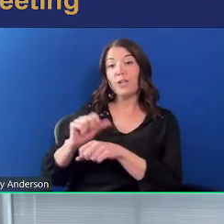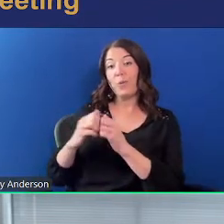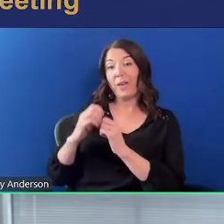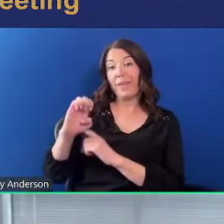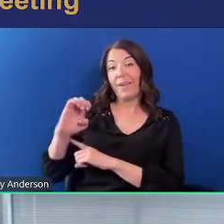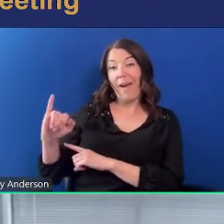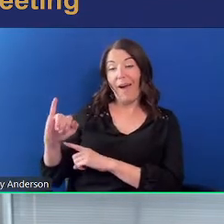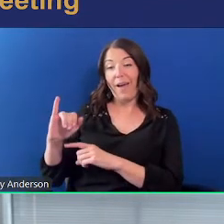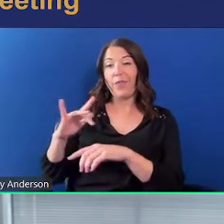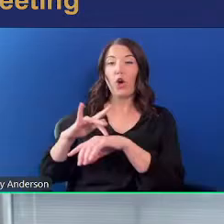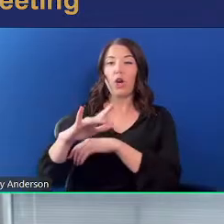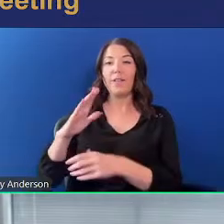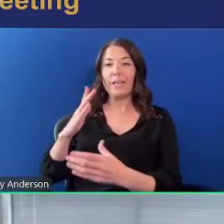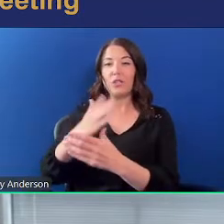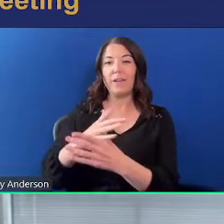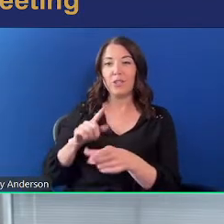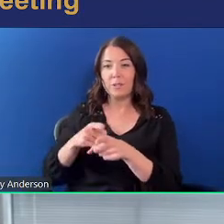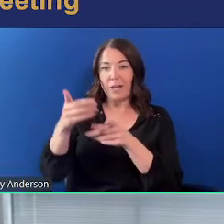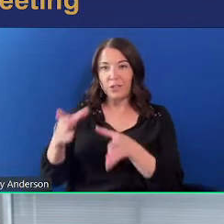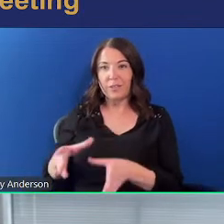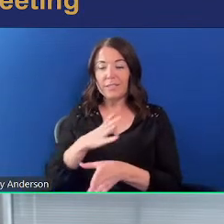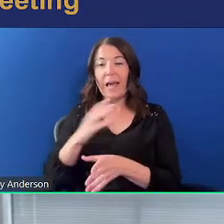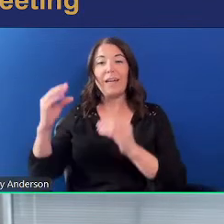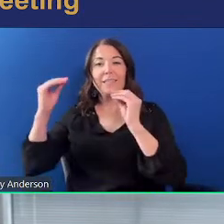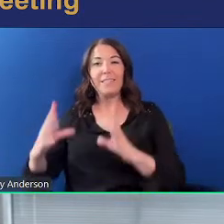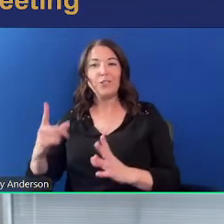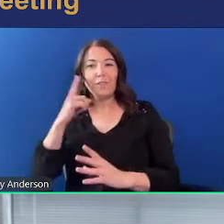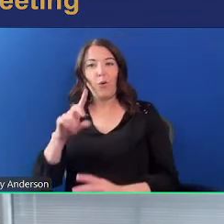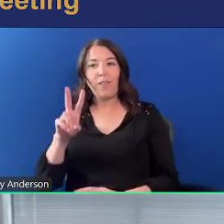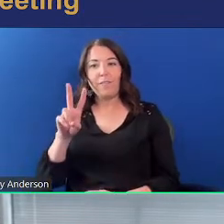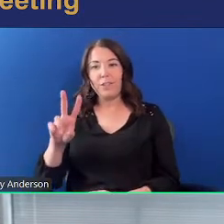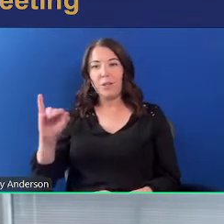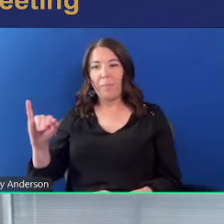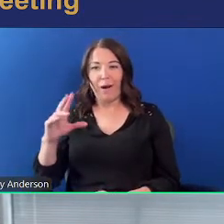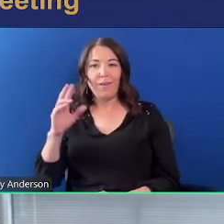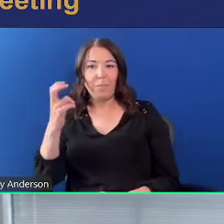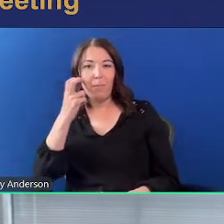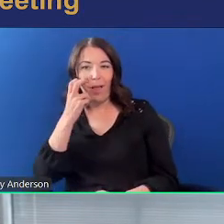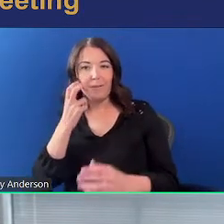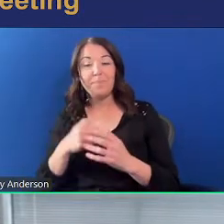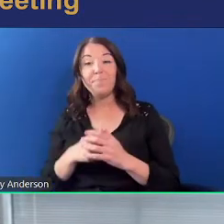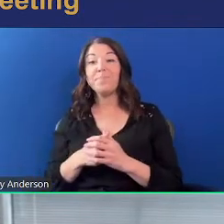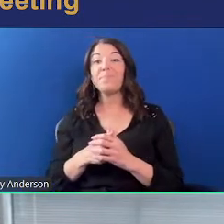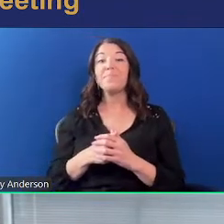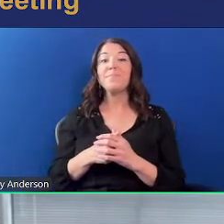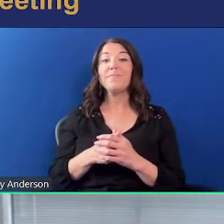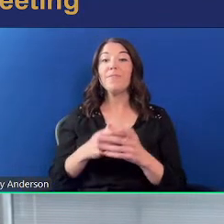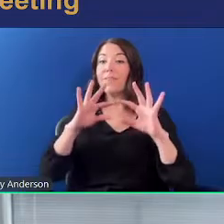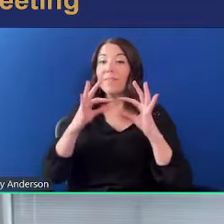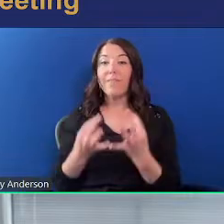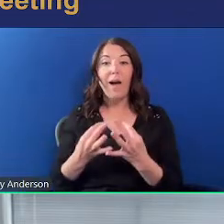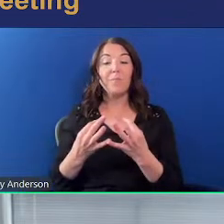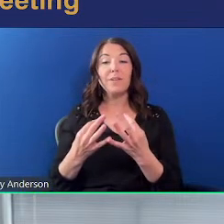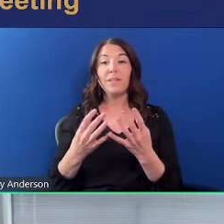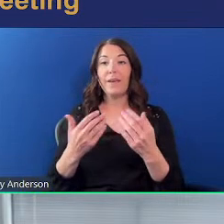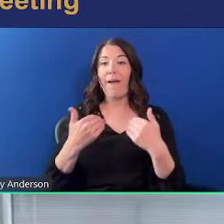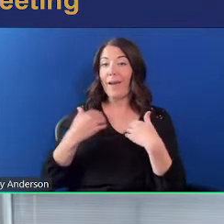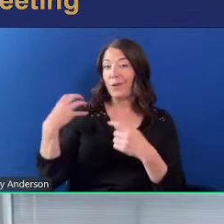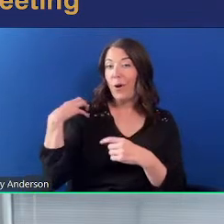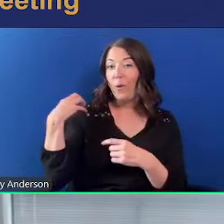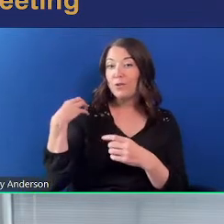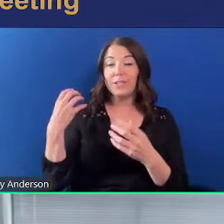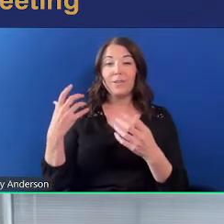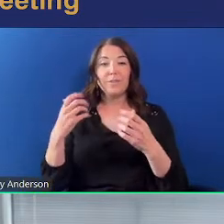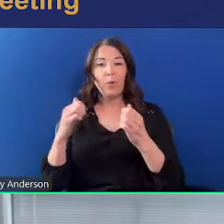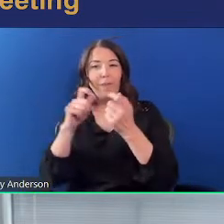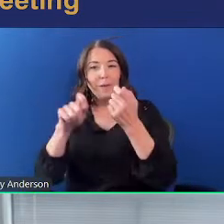the parent-infant program for the blind and visually impaired. And the family, were coached with specific tools and strategies